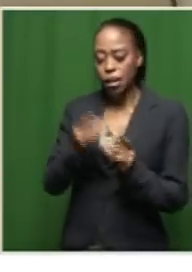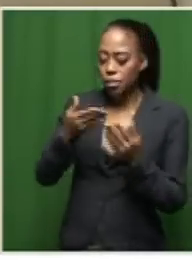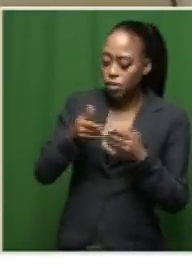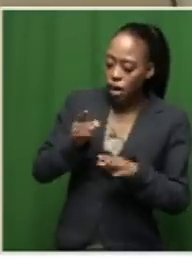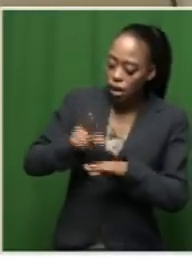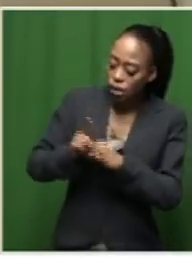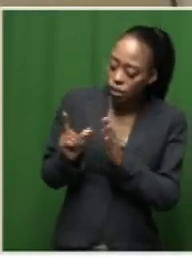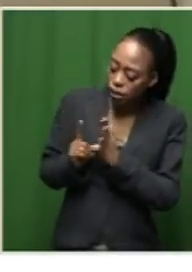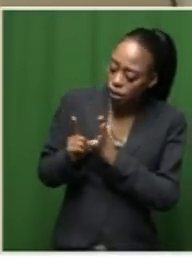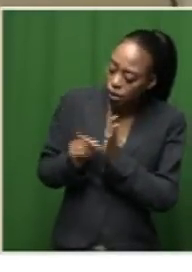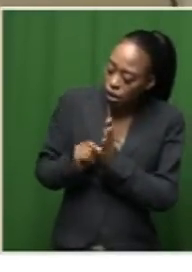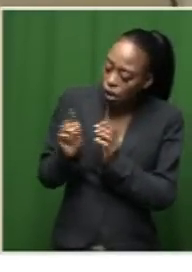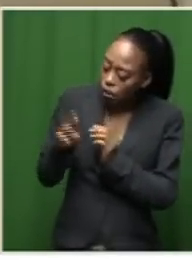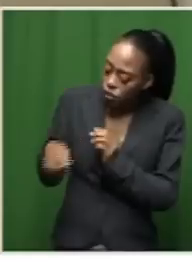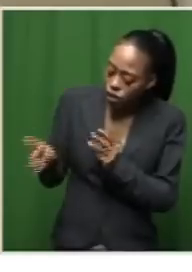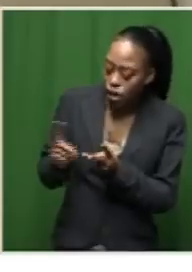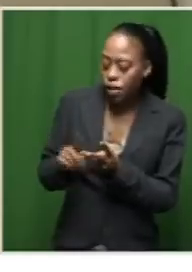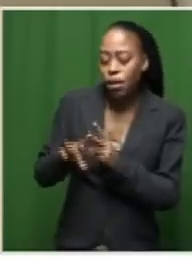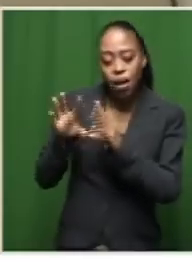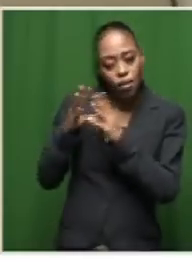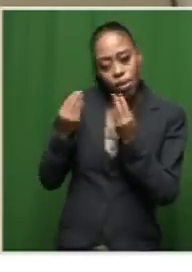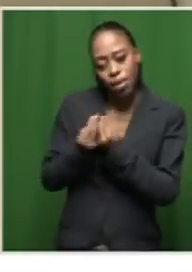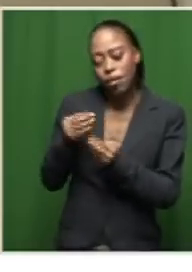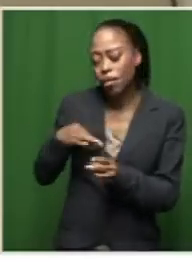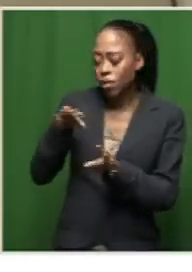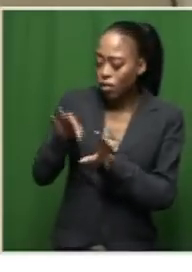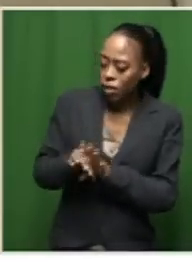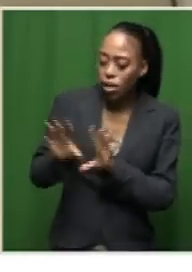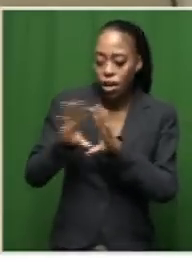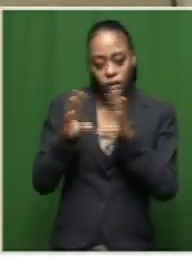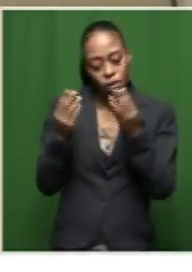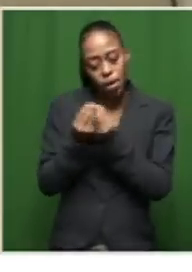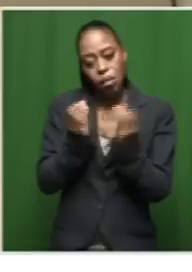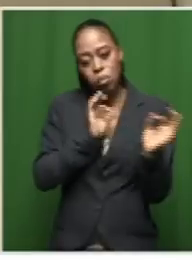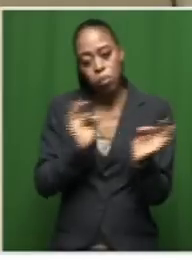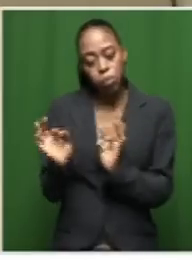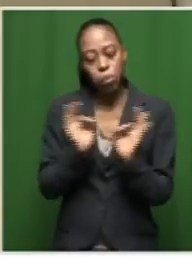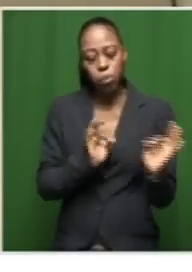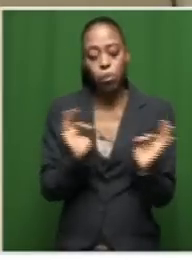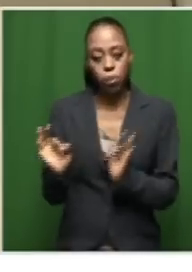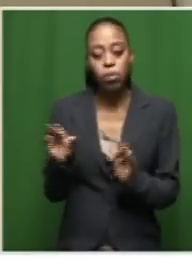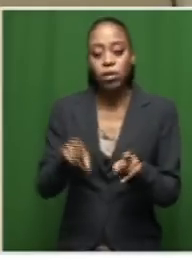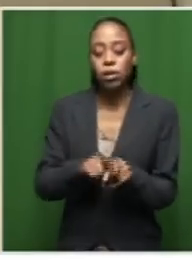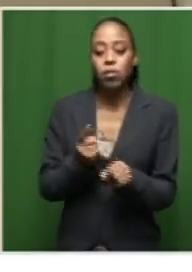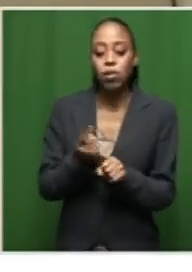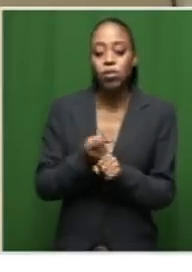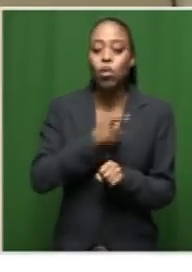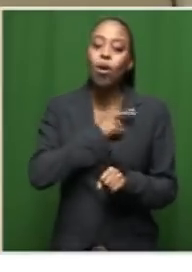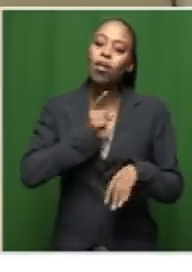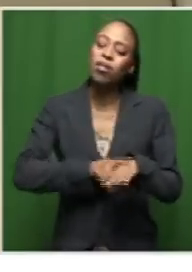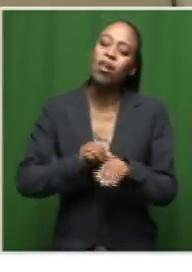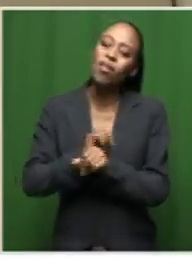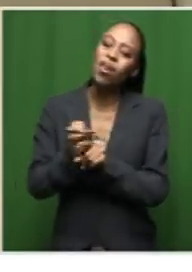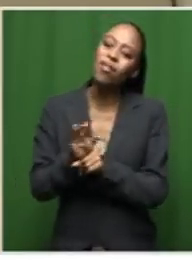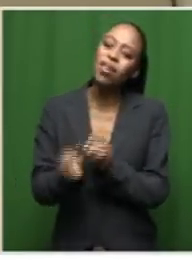date is correct. Everything, your contribution rate as recorded is correct. During COVID,